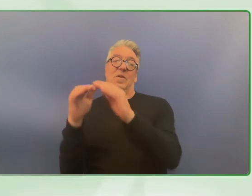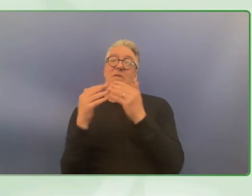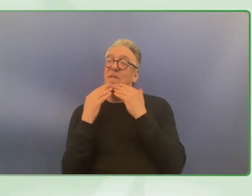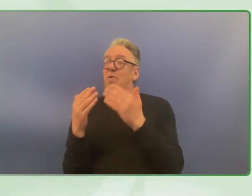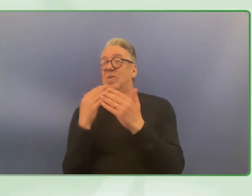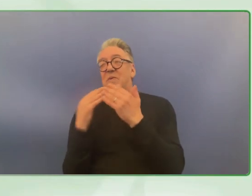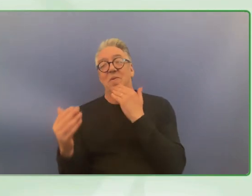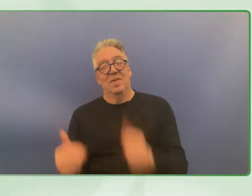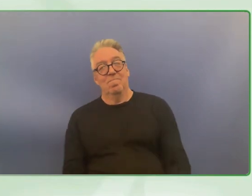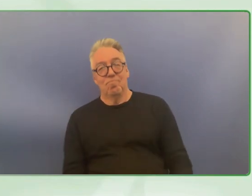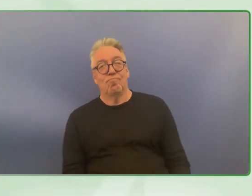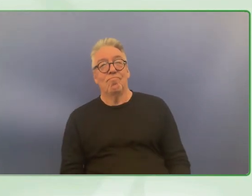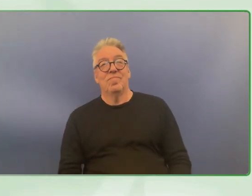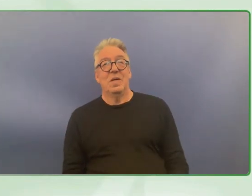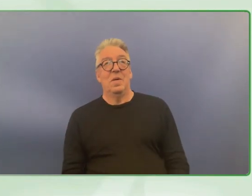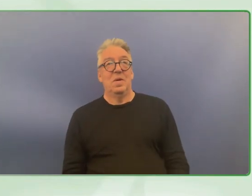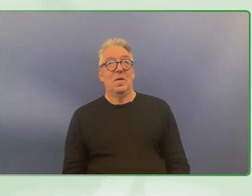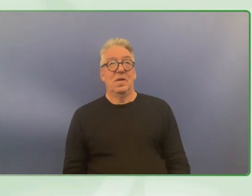much.